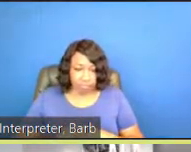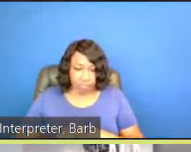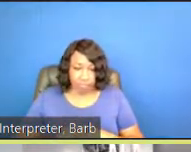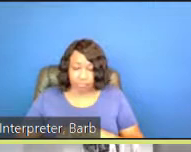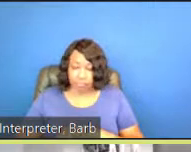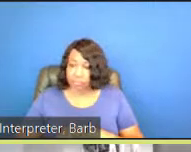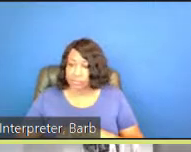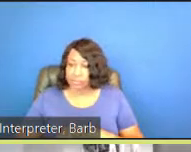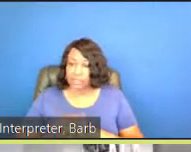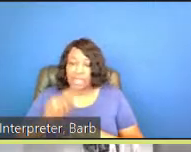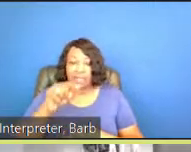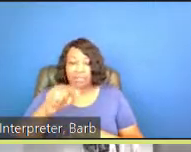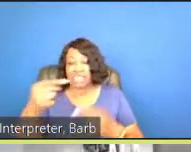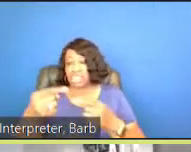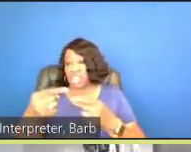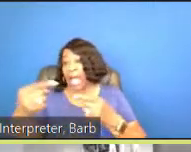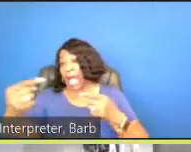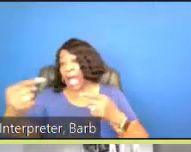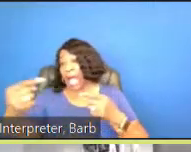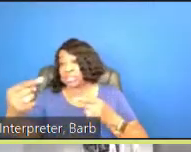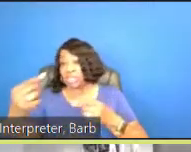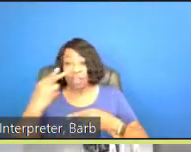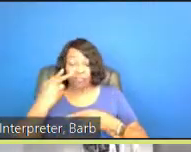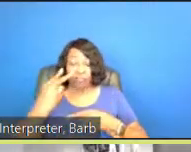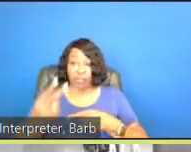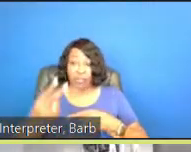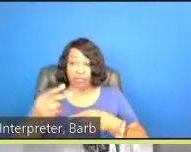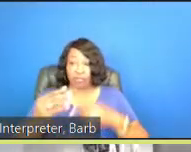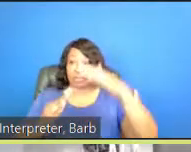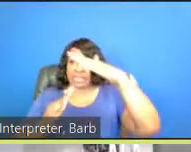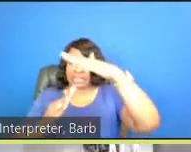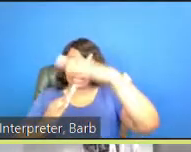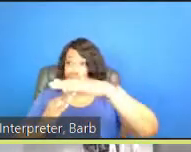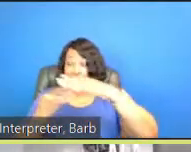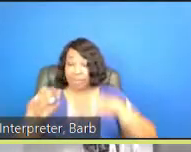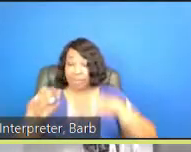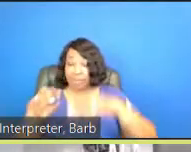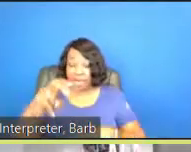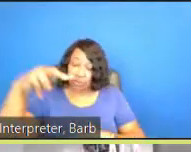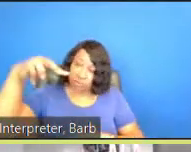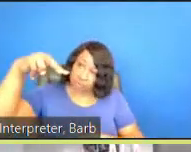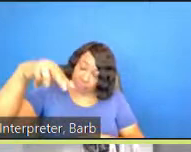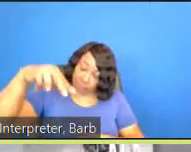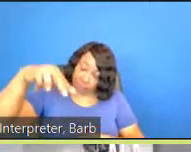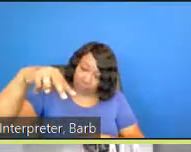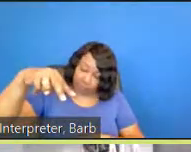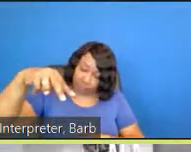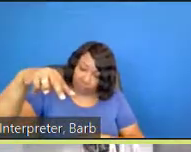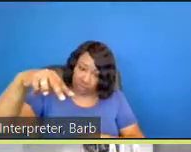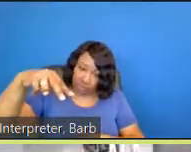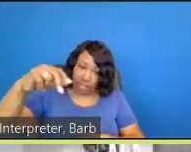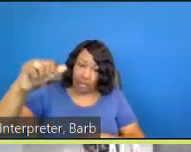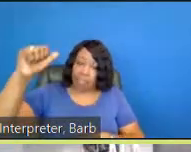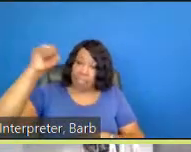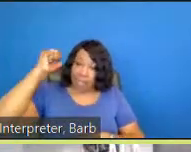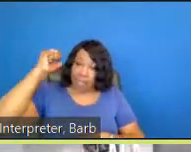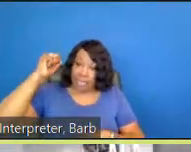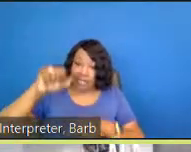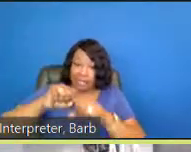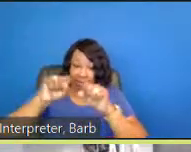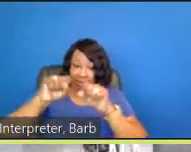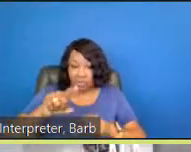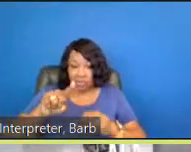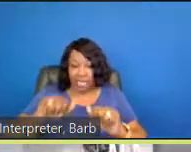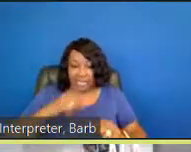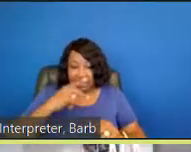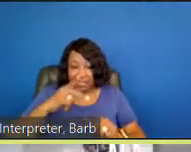This is the opposite view from the top of the steps looking down back towards the station. You can see the escalator on the right-hand